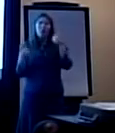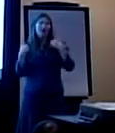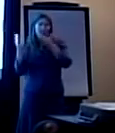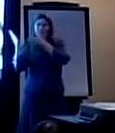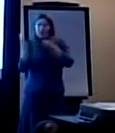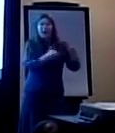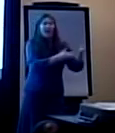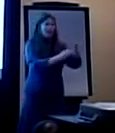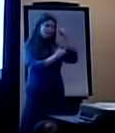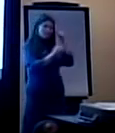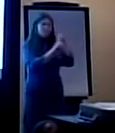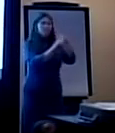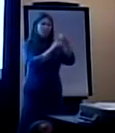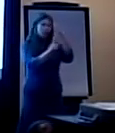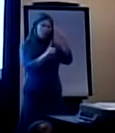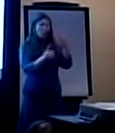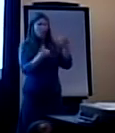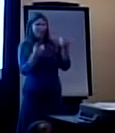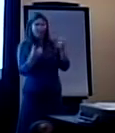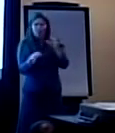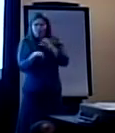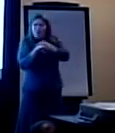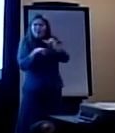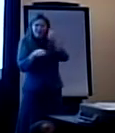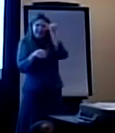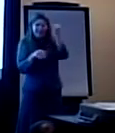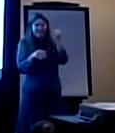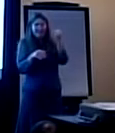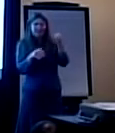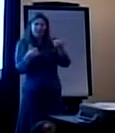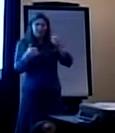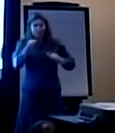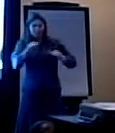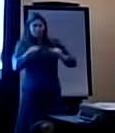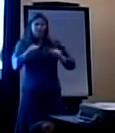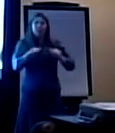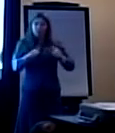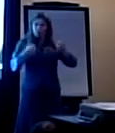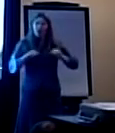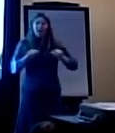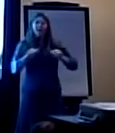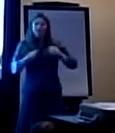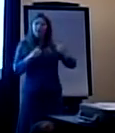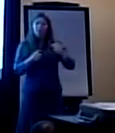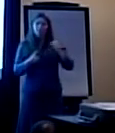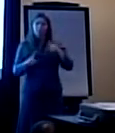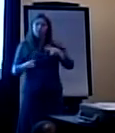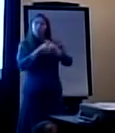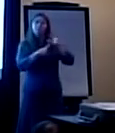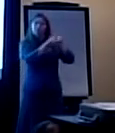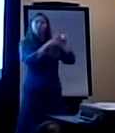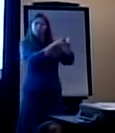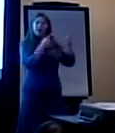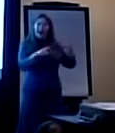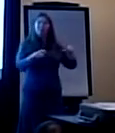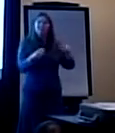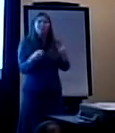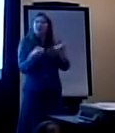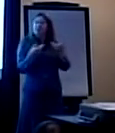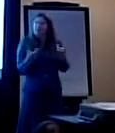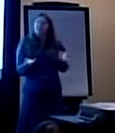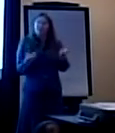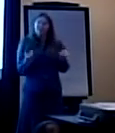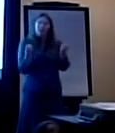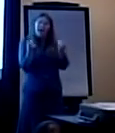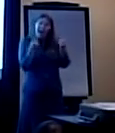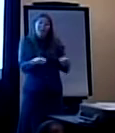plan at the end. We have a rough idea where we want to go, but we learn as we go. And integrating the design so it's all part of a package. So again, a software